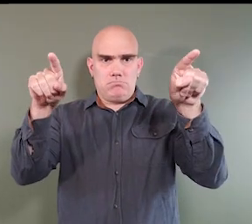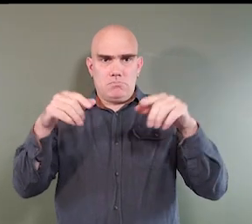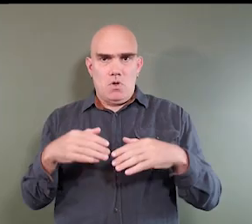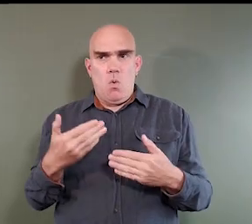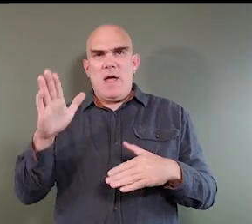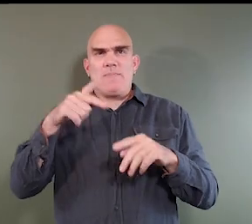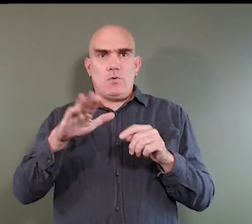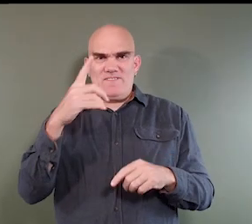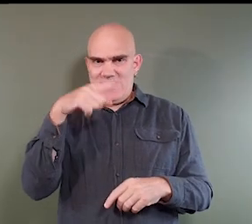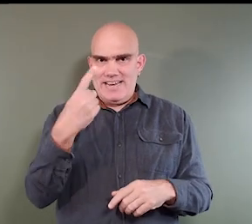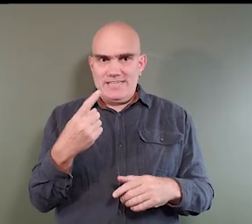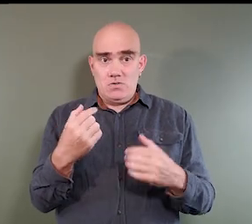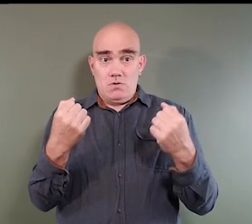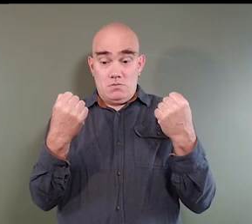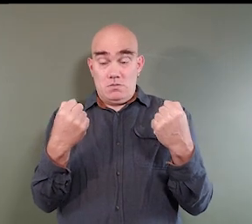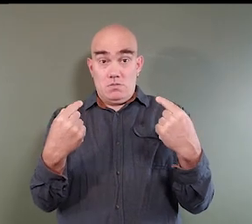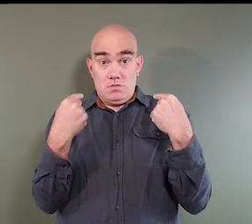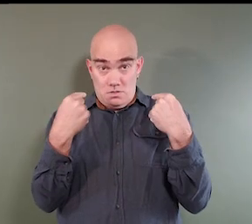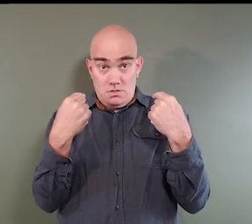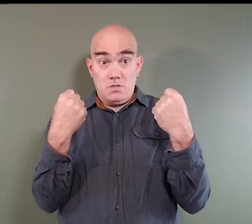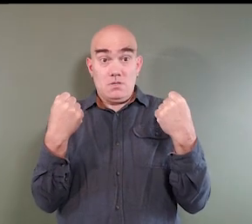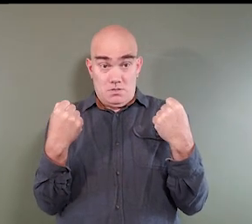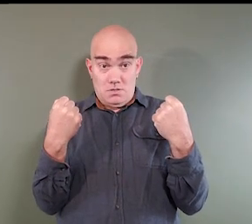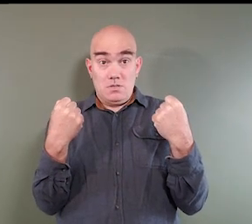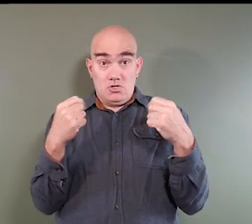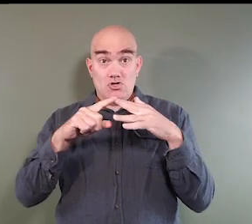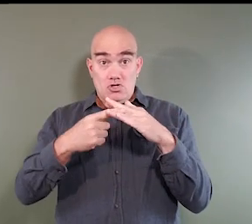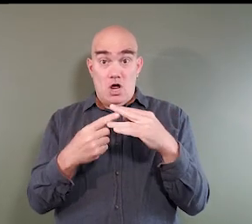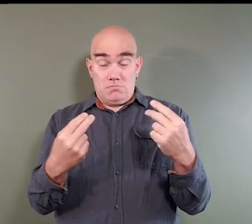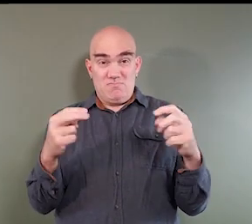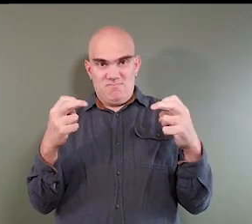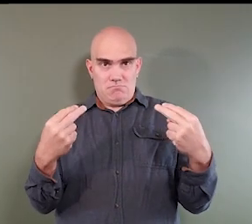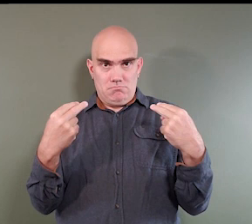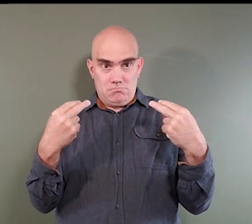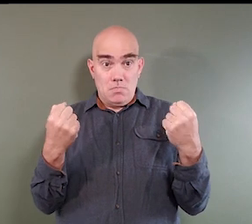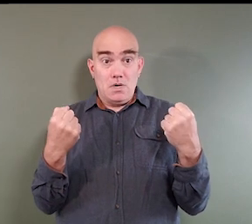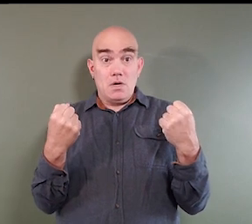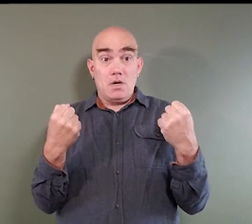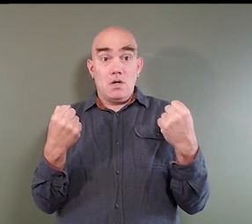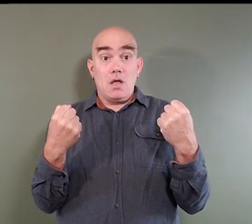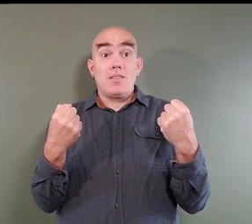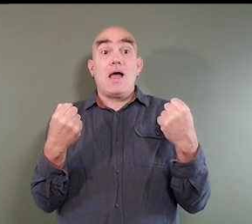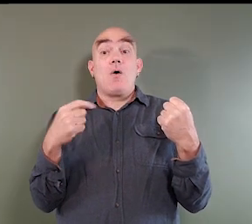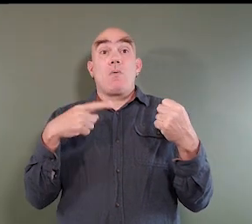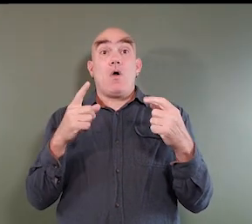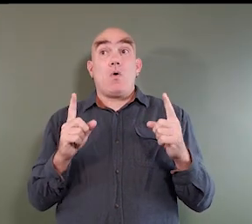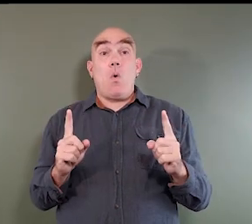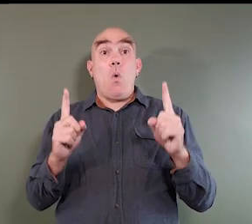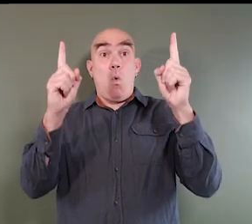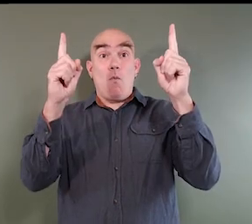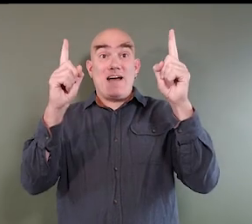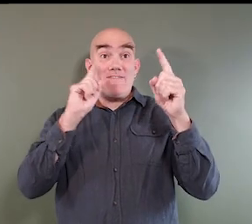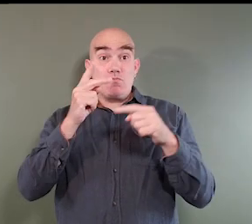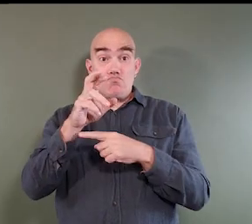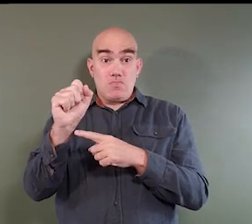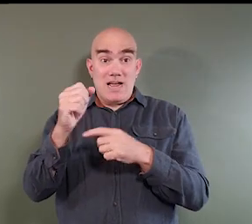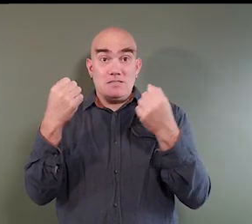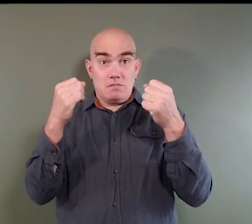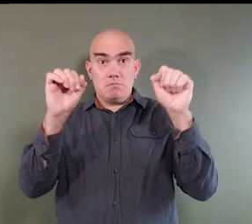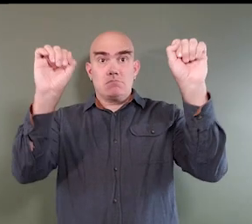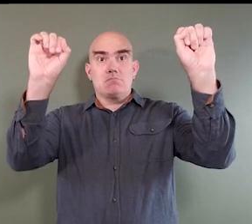away from your face. So fists are starting out right in front of you. When you go overhead for the